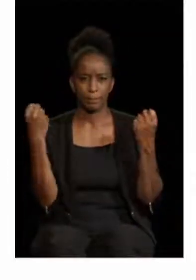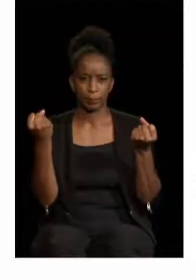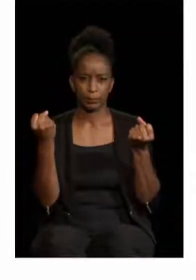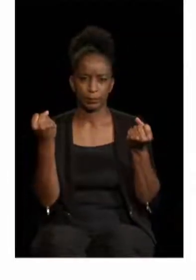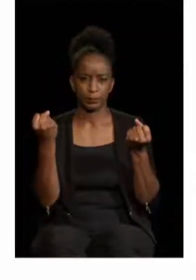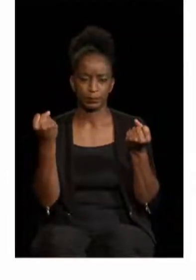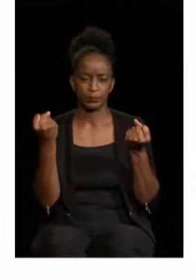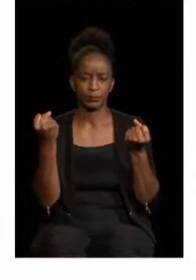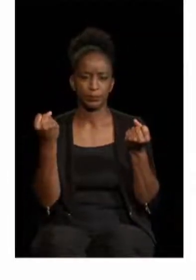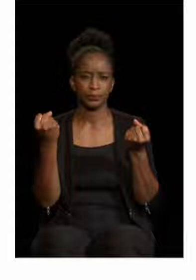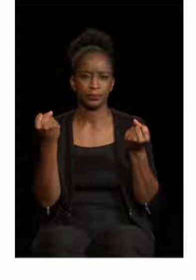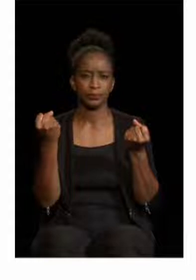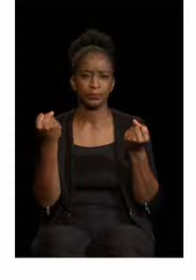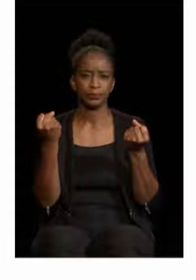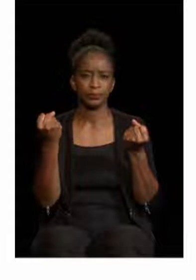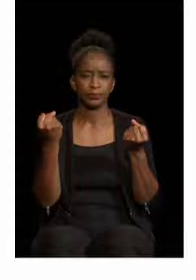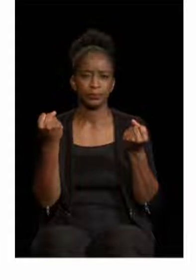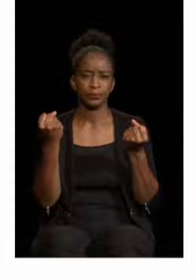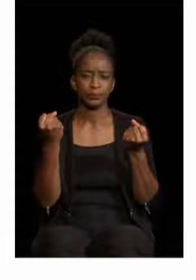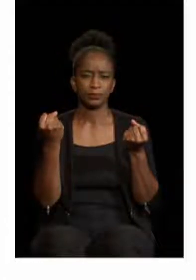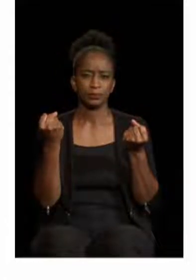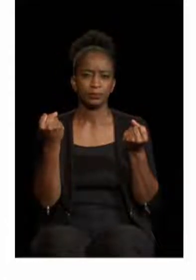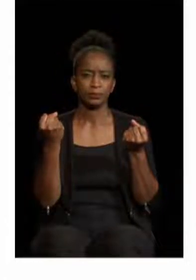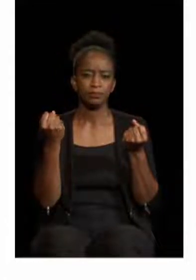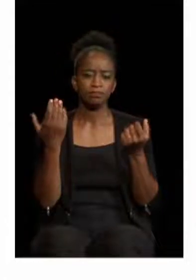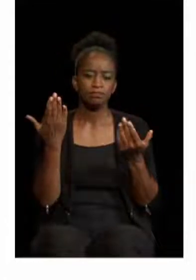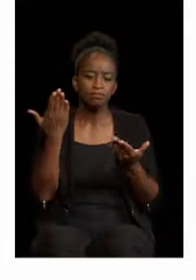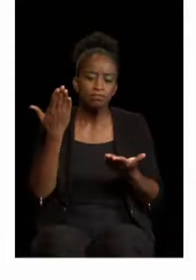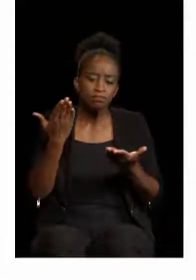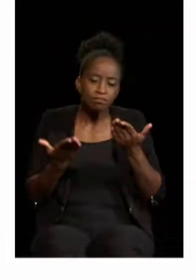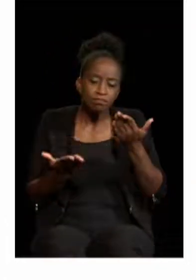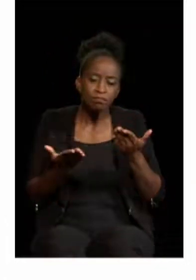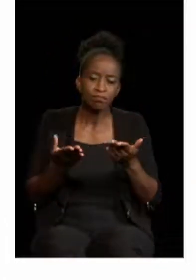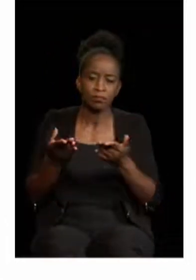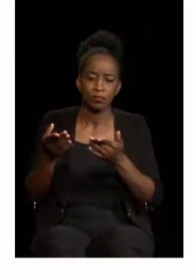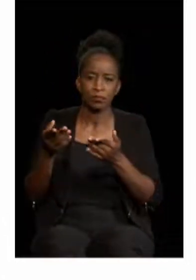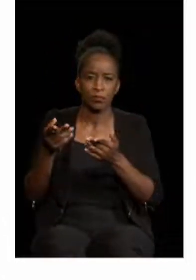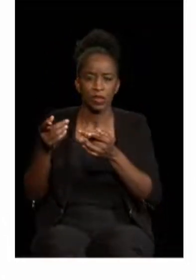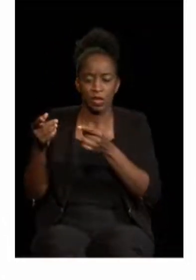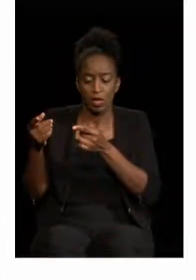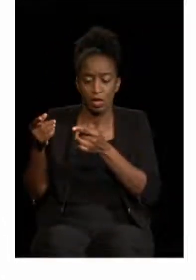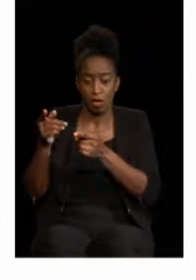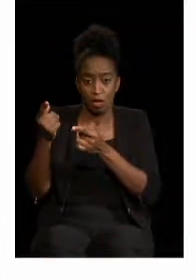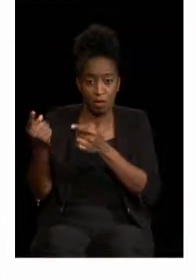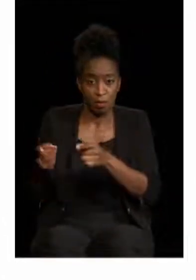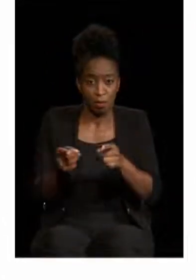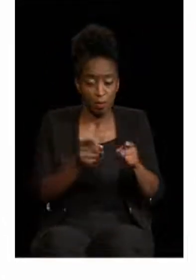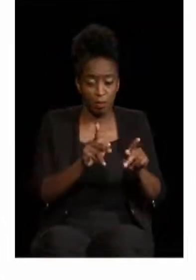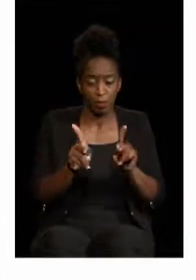people being traumatized, people being